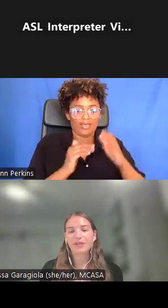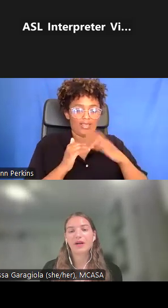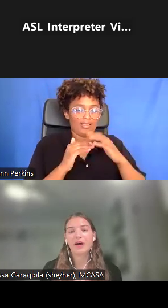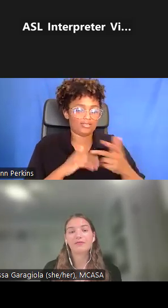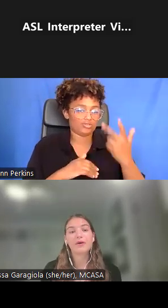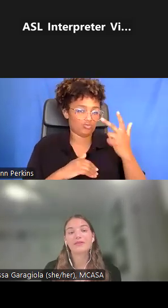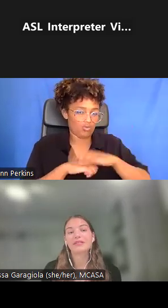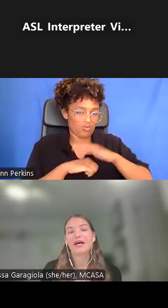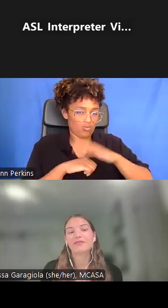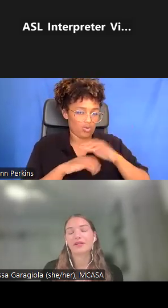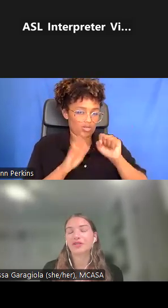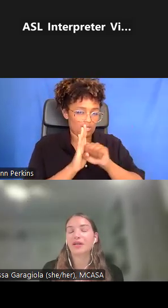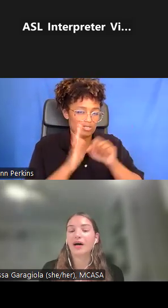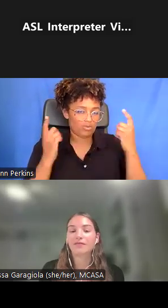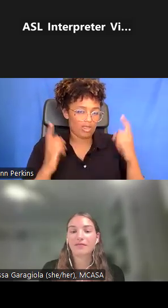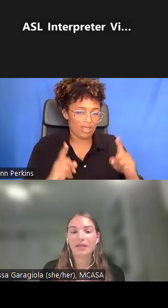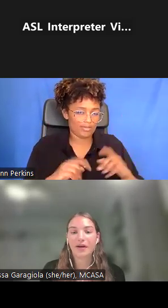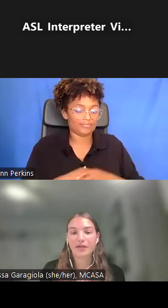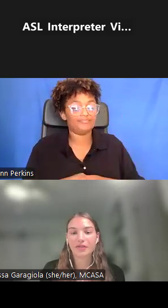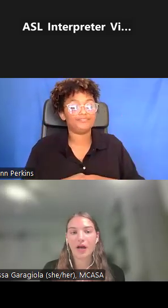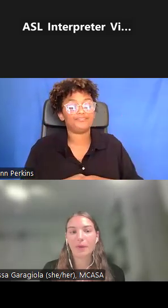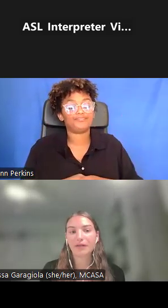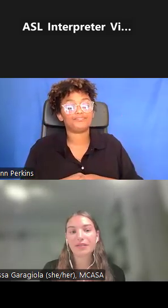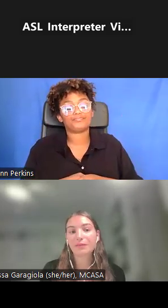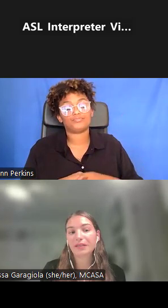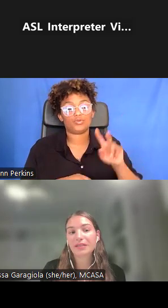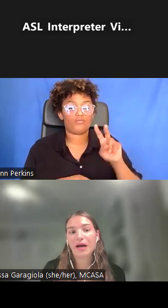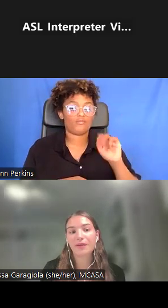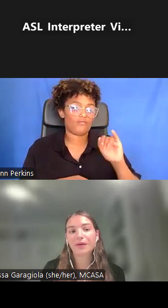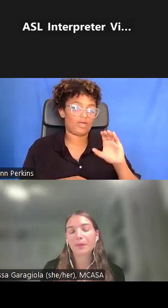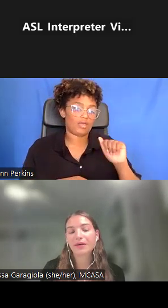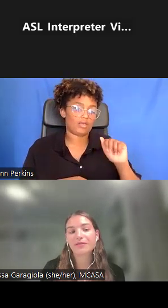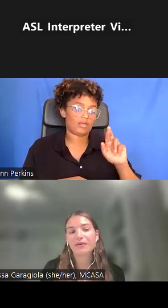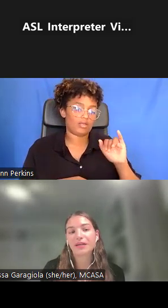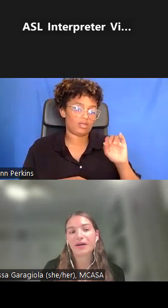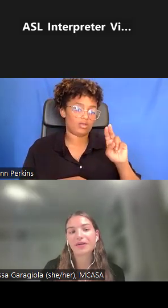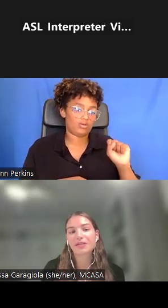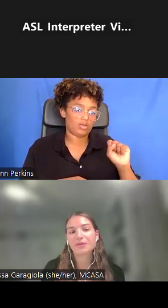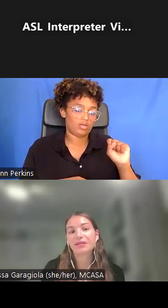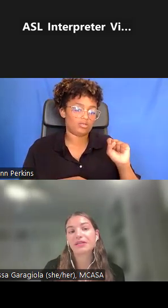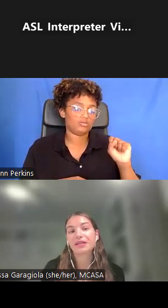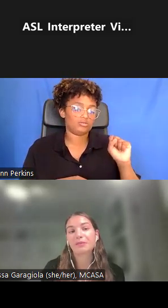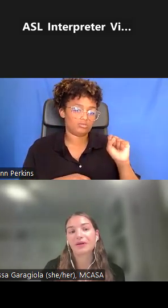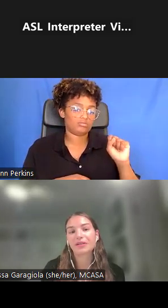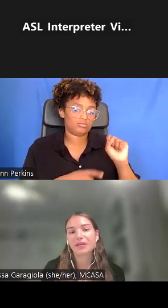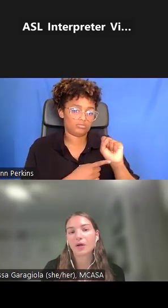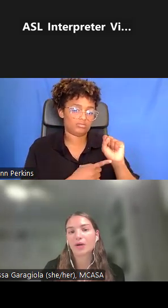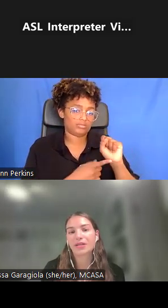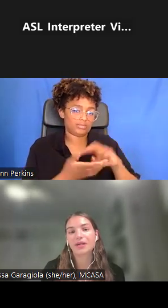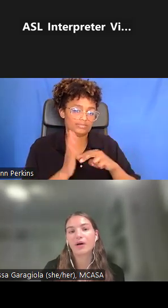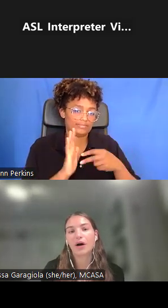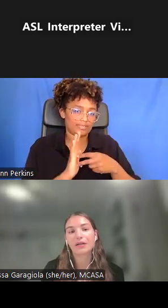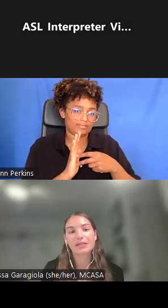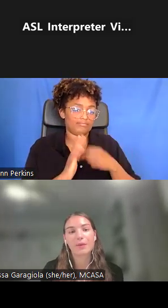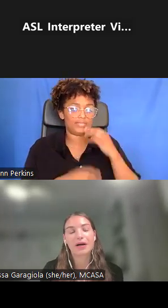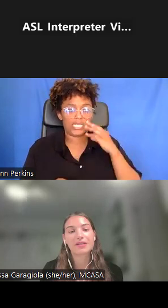So I want to start off with this definition of vicarious trauma. To break this down a little bit, vicarious means experiencing or